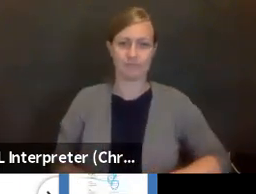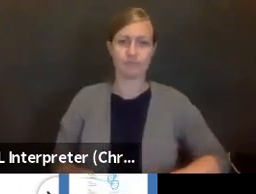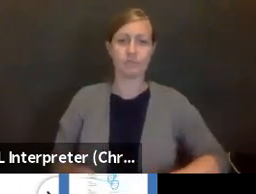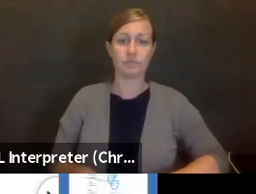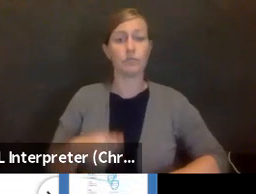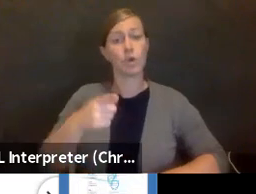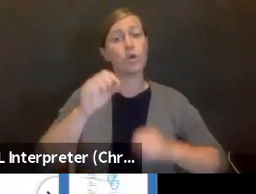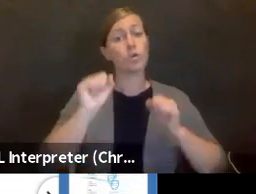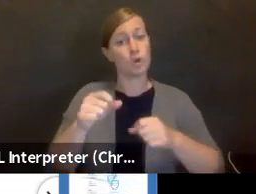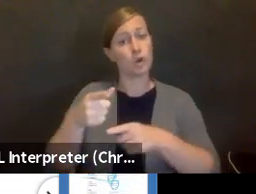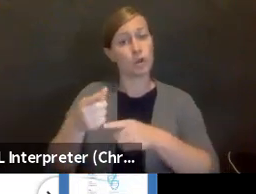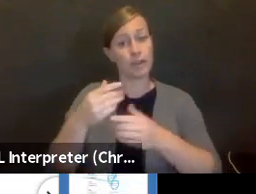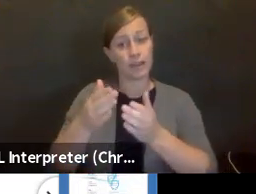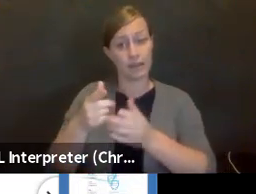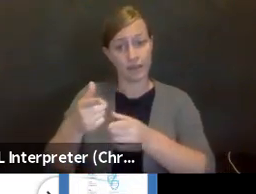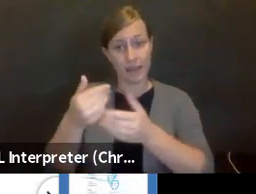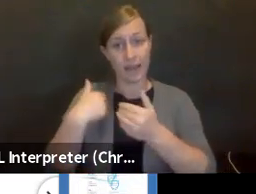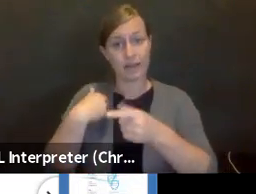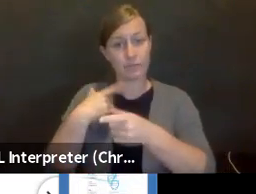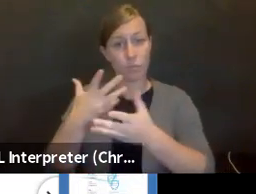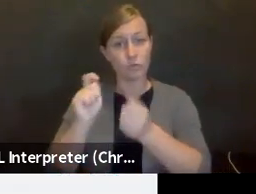by using the link option.